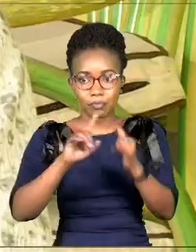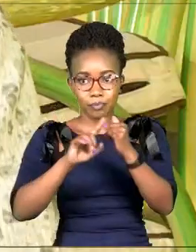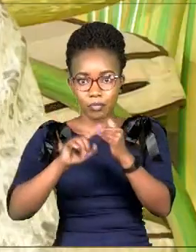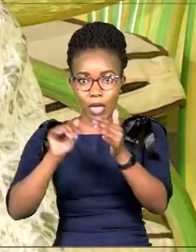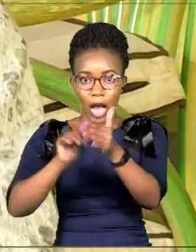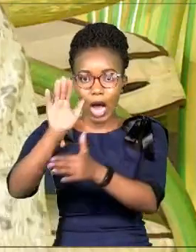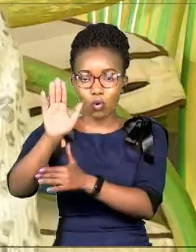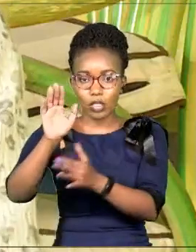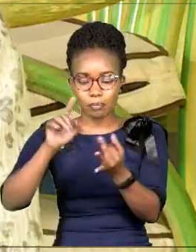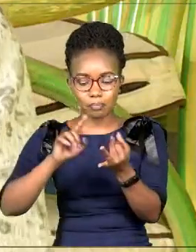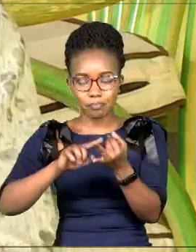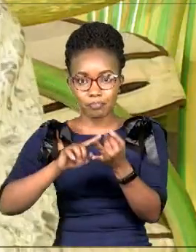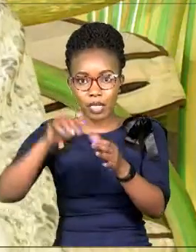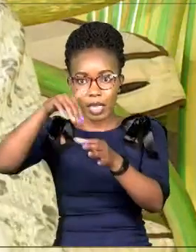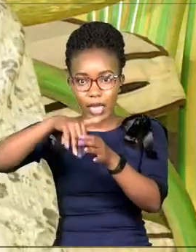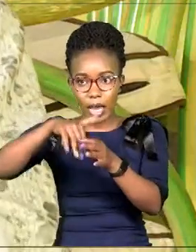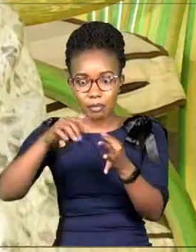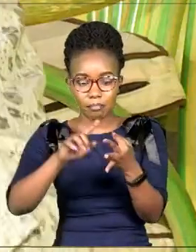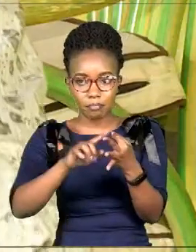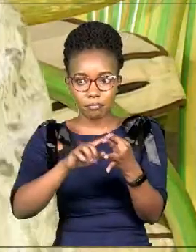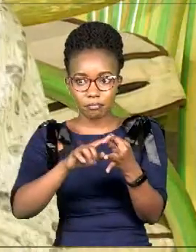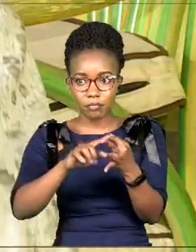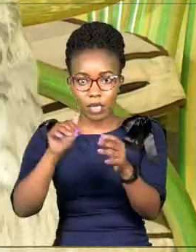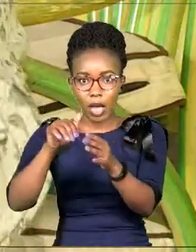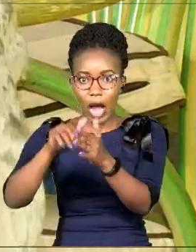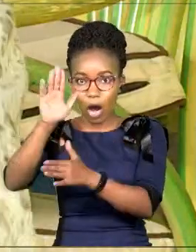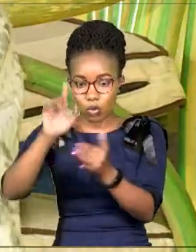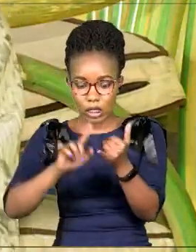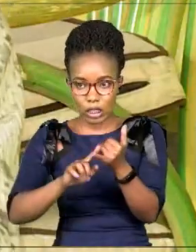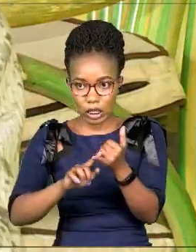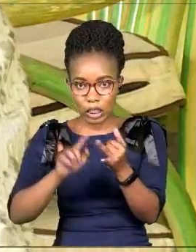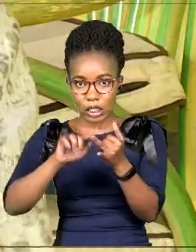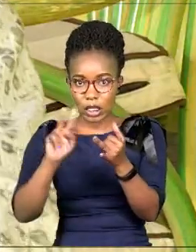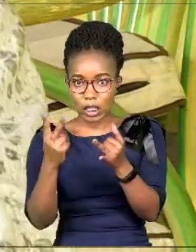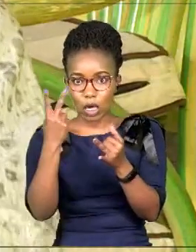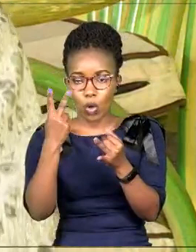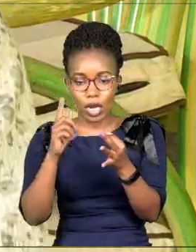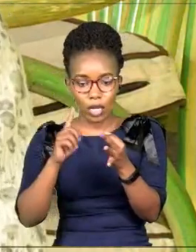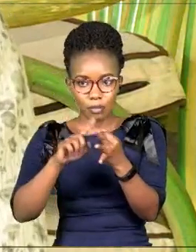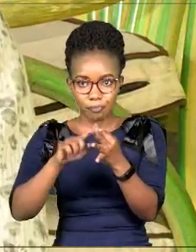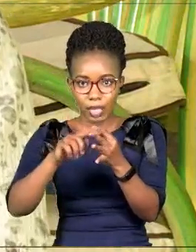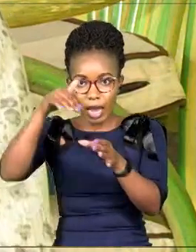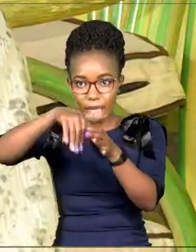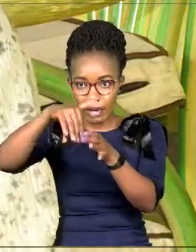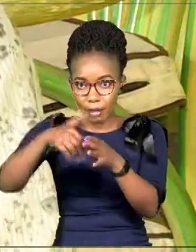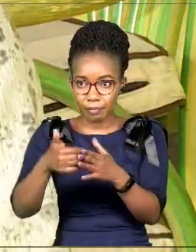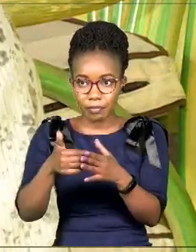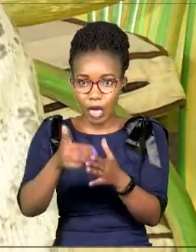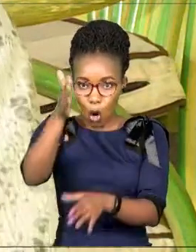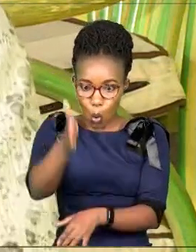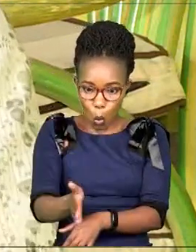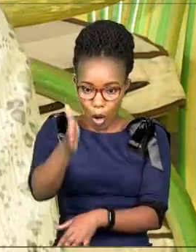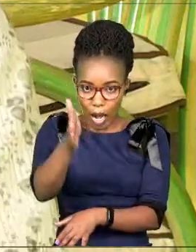cordon, the inner cordon, the outer cordon, the second cordon, and then the inner cordon. So for a